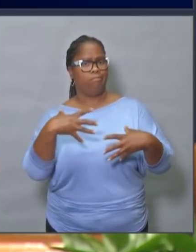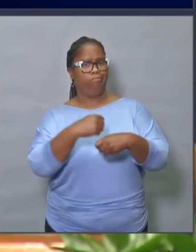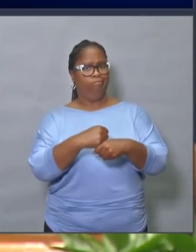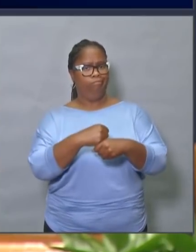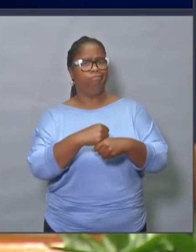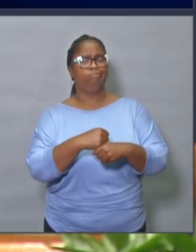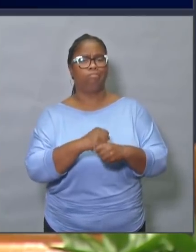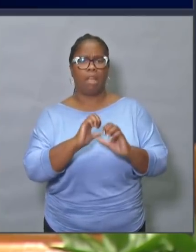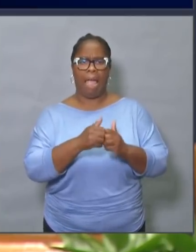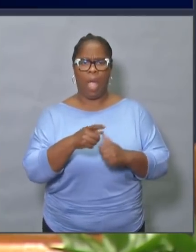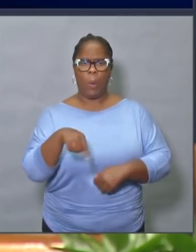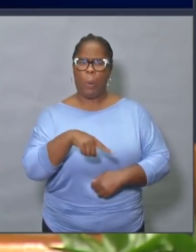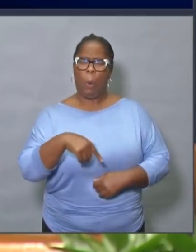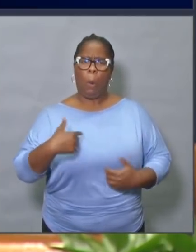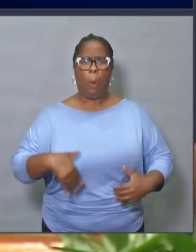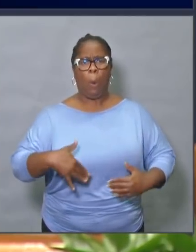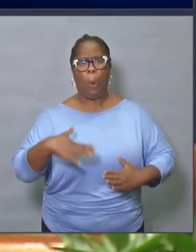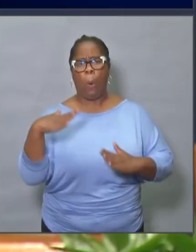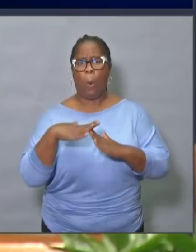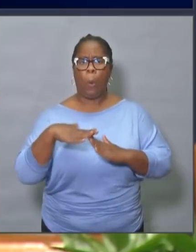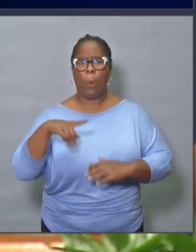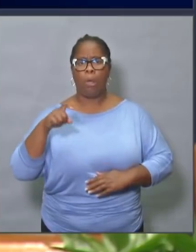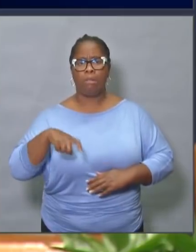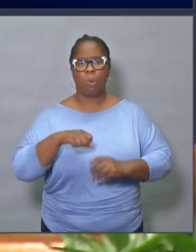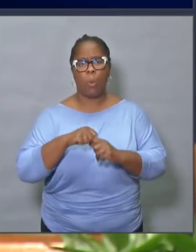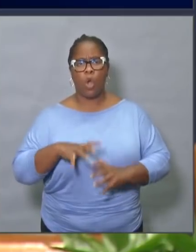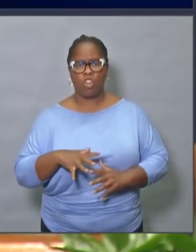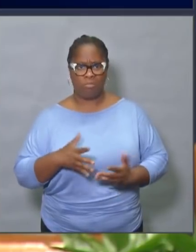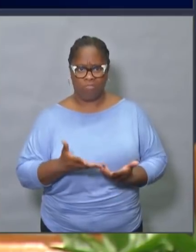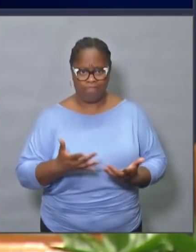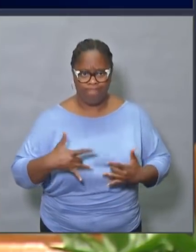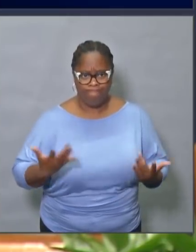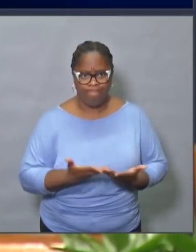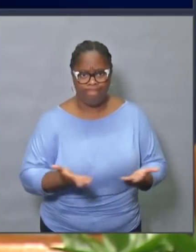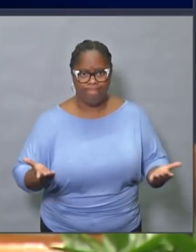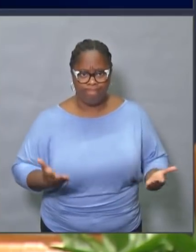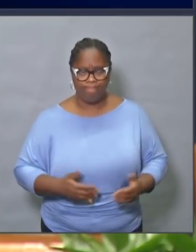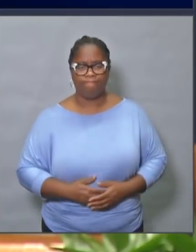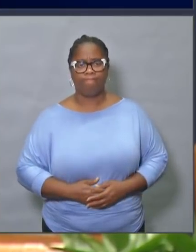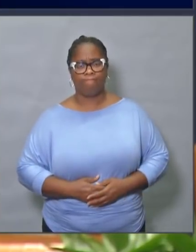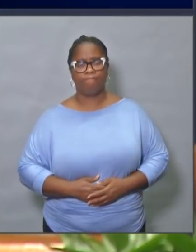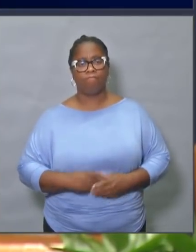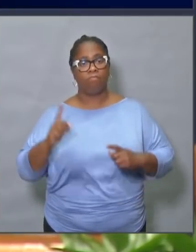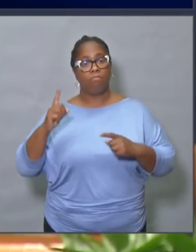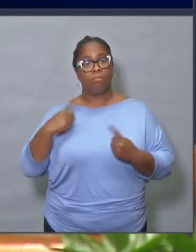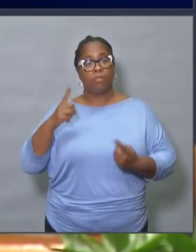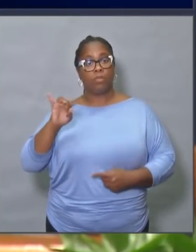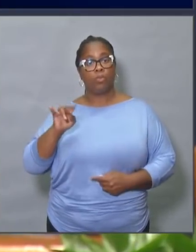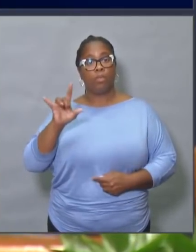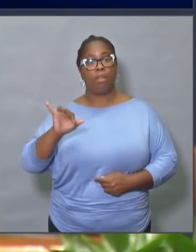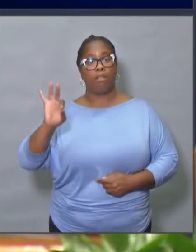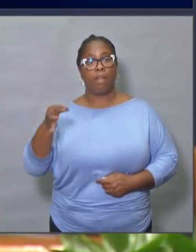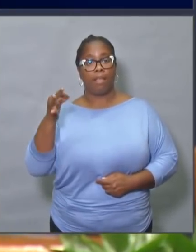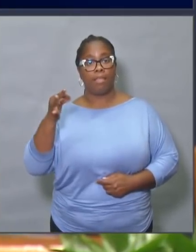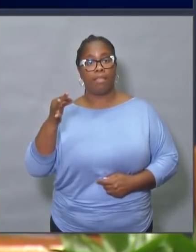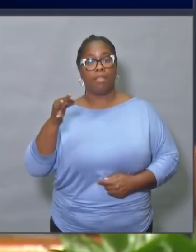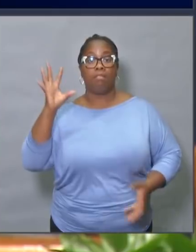these most essential of essential workers are doing. As of July 9th, a total of